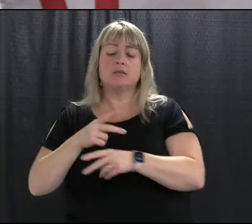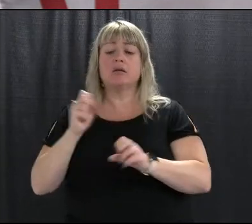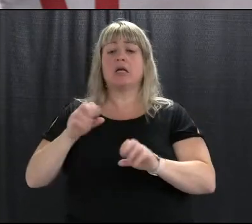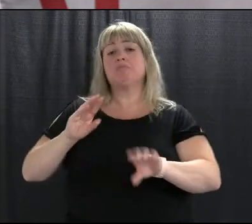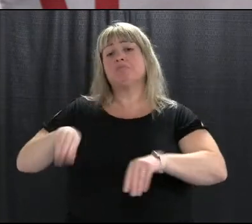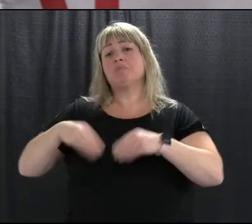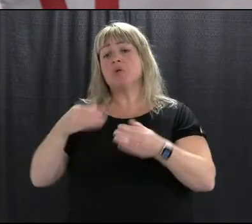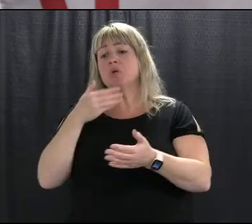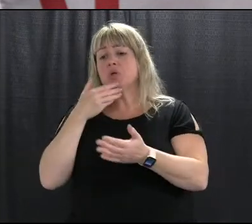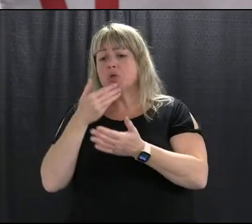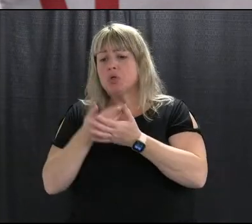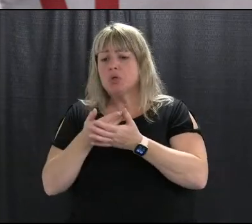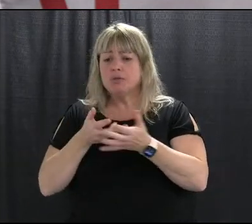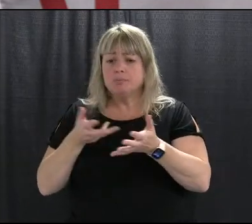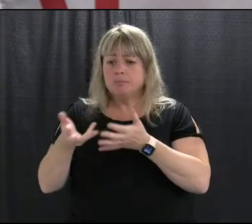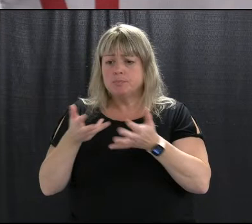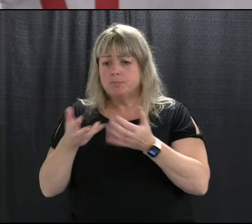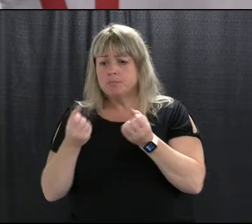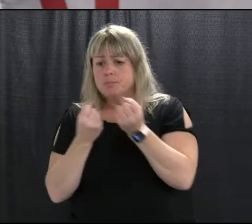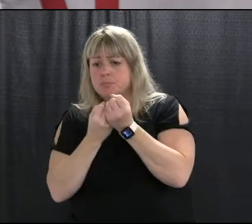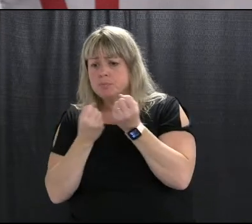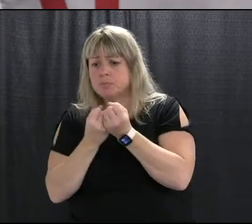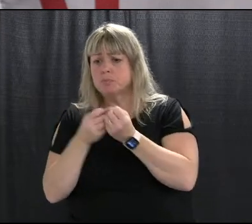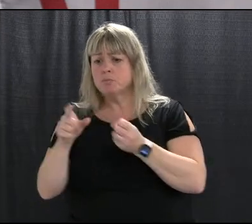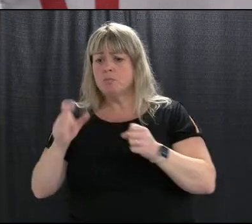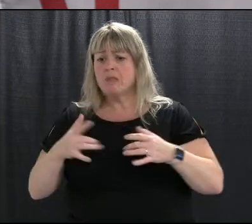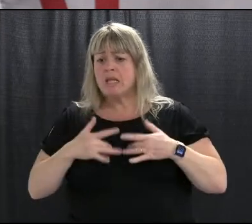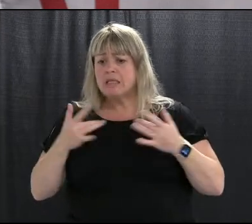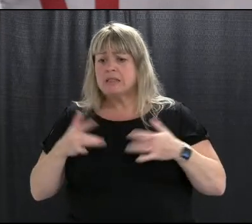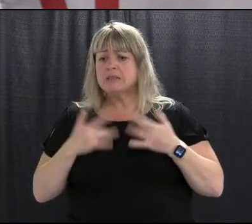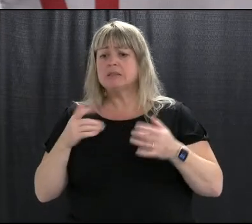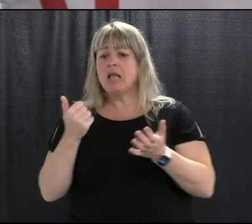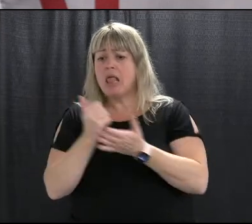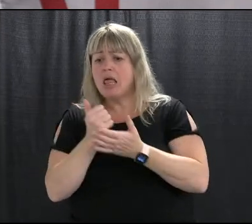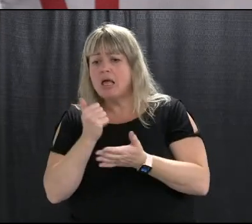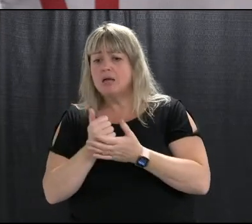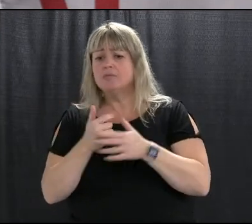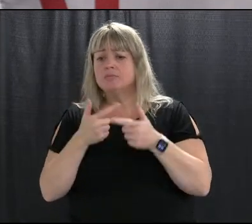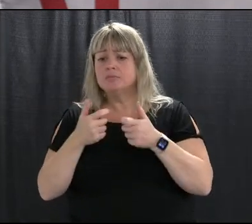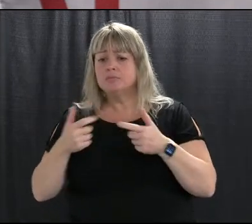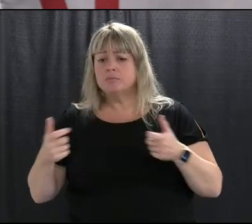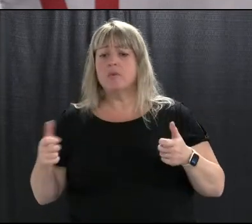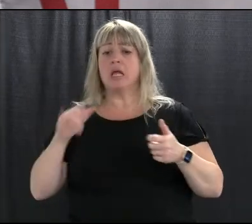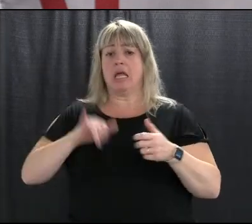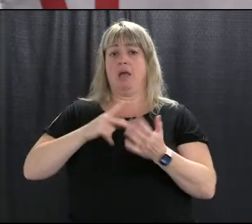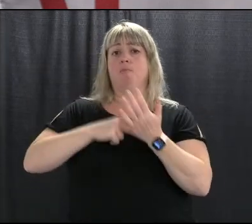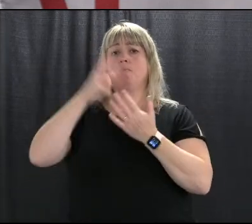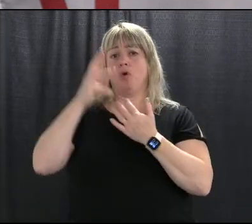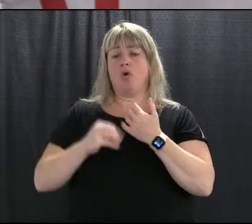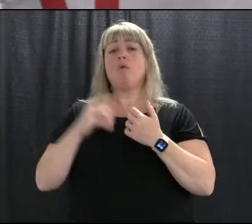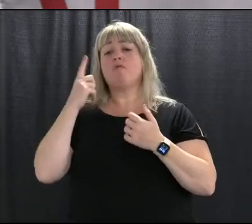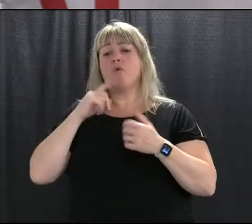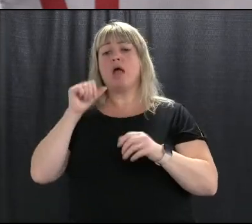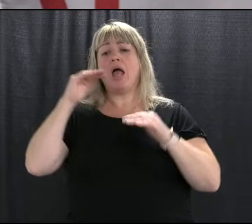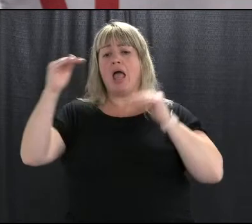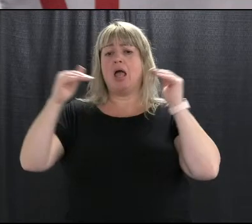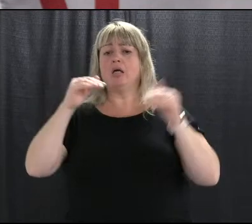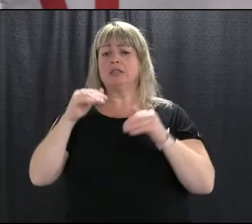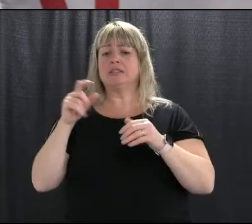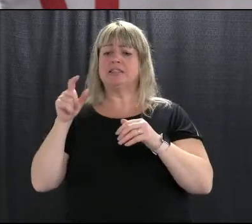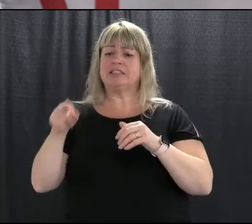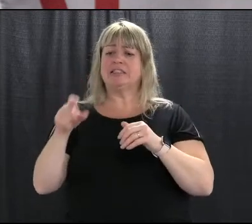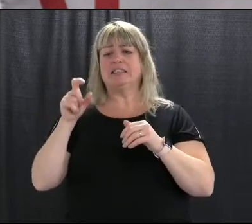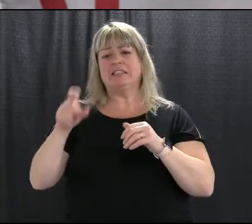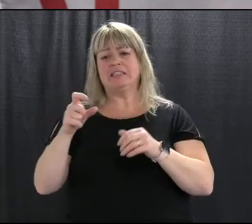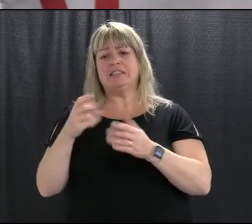meaningful occupation and support for activities of daily living. The program is intended for adults who require support